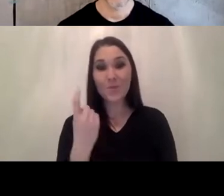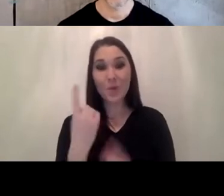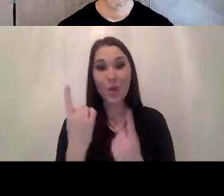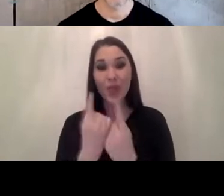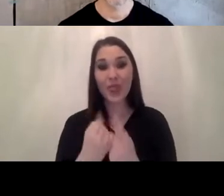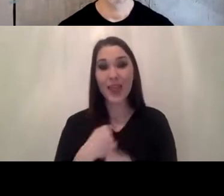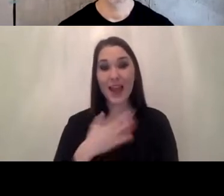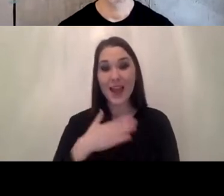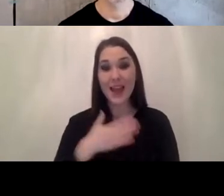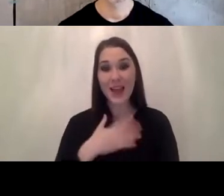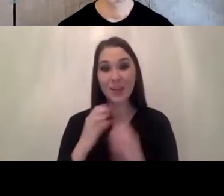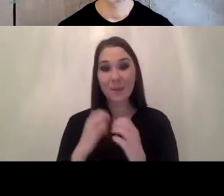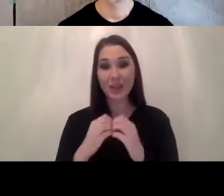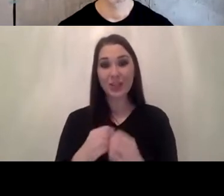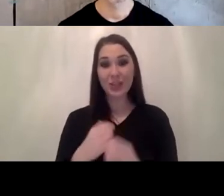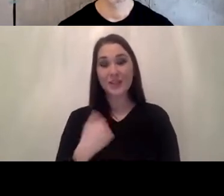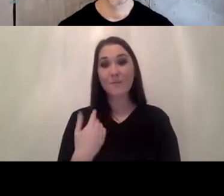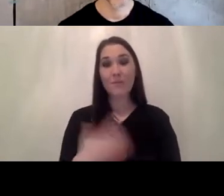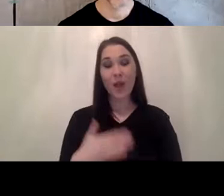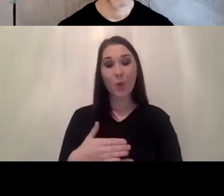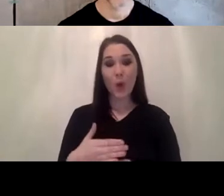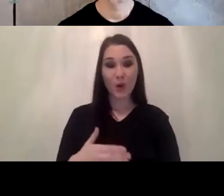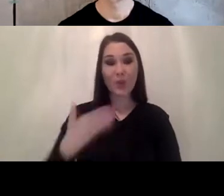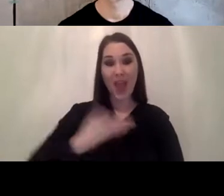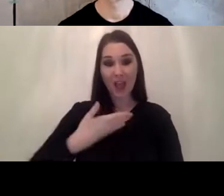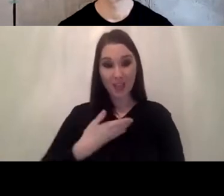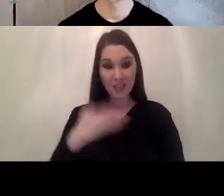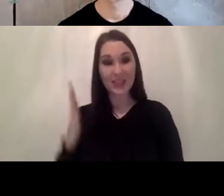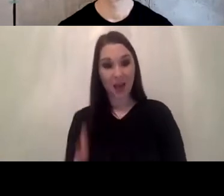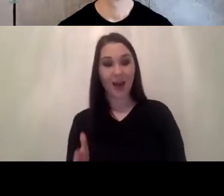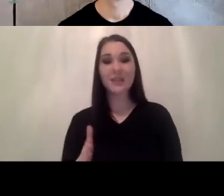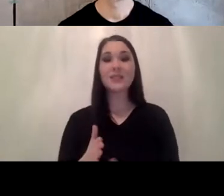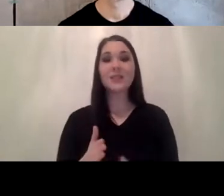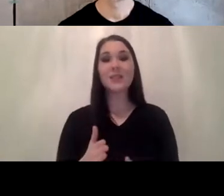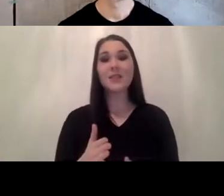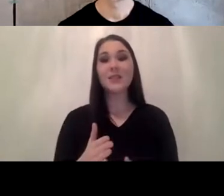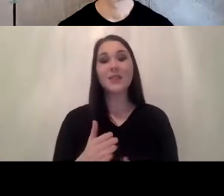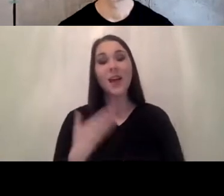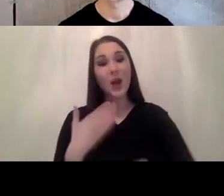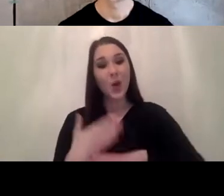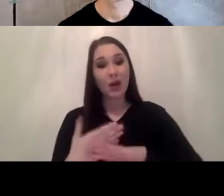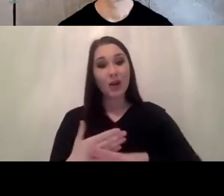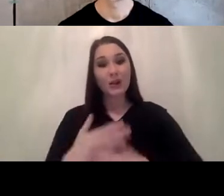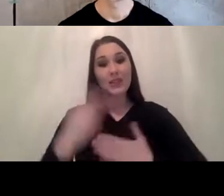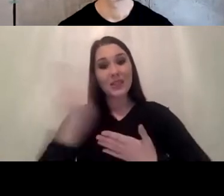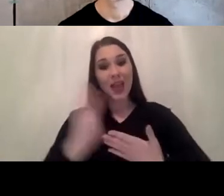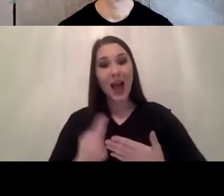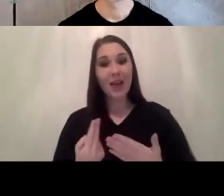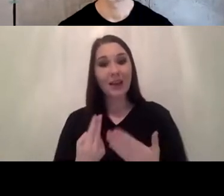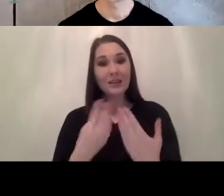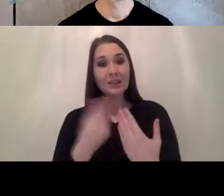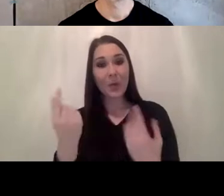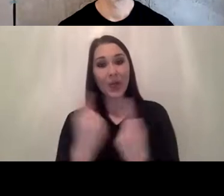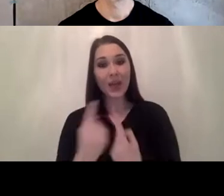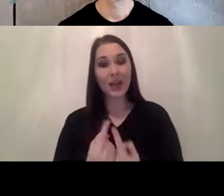I work on the agency side, so I work with large corporates, and they ask us to, design certain things, and the kind of needs